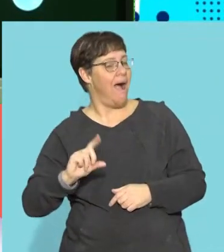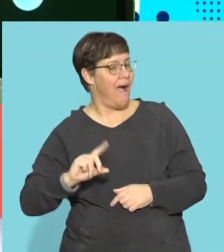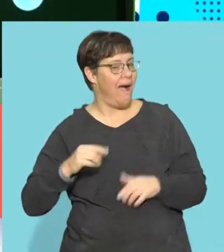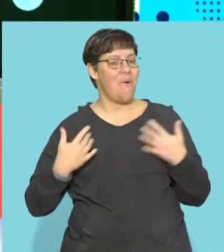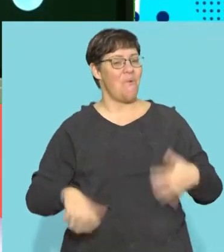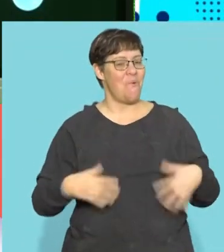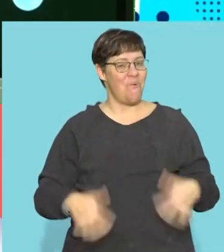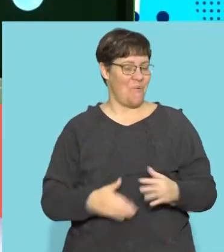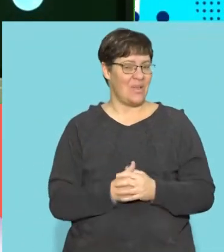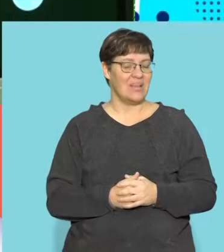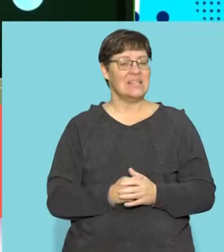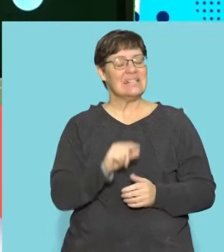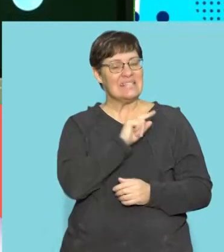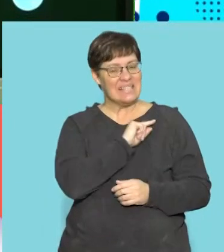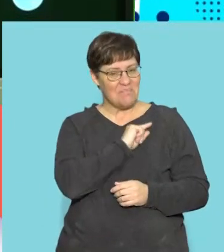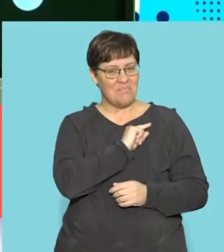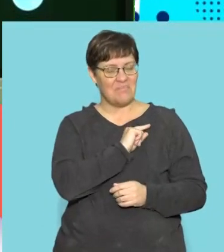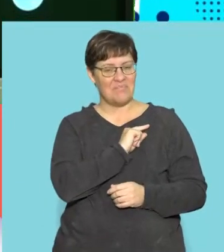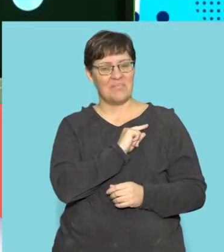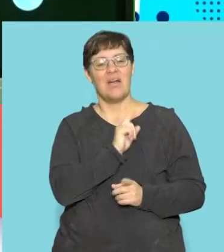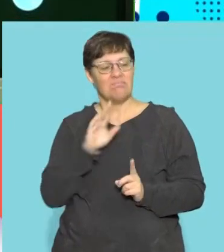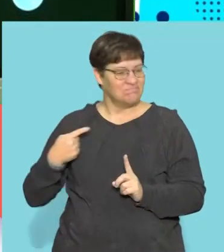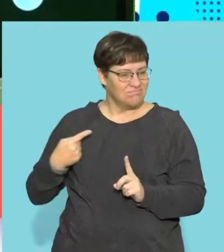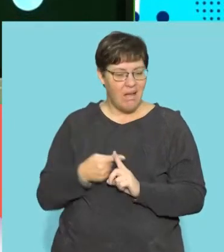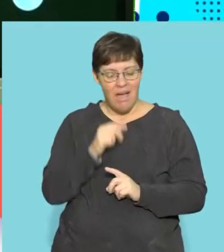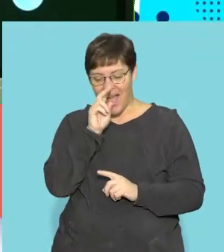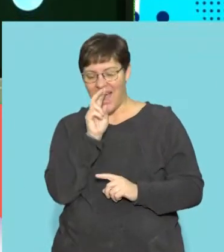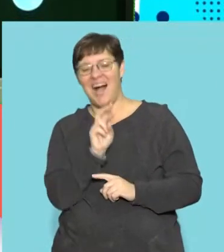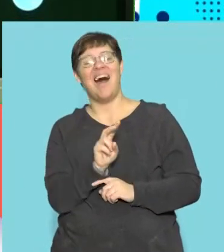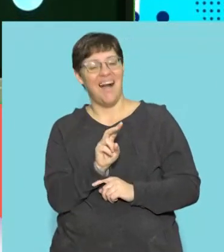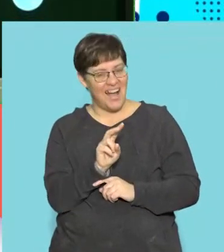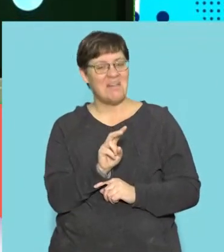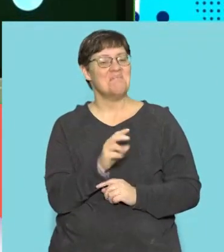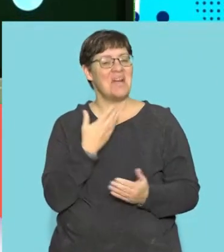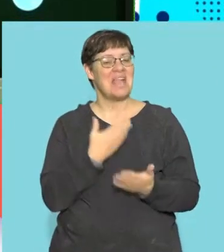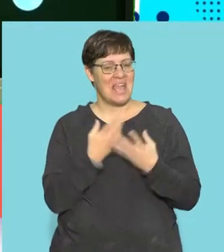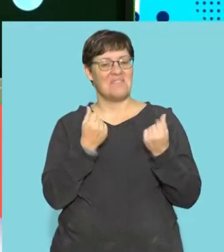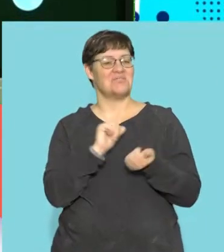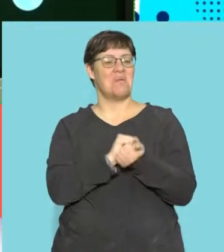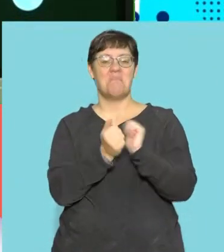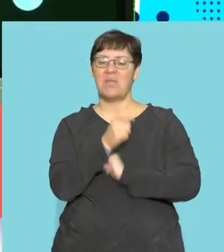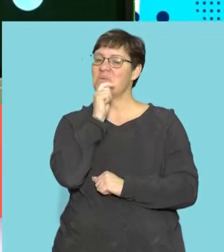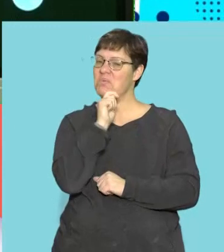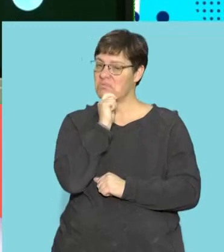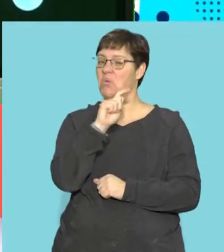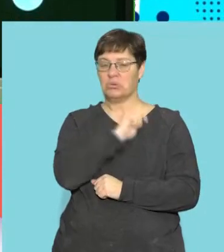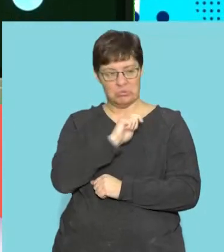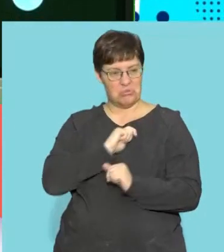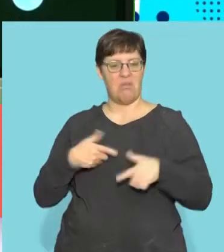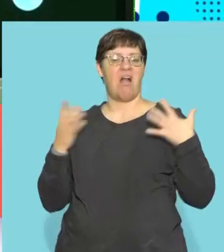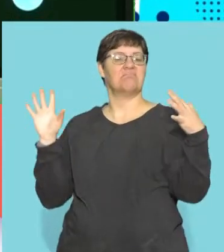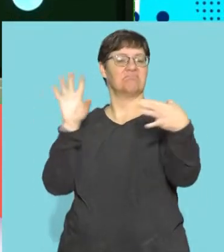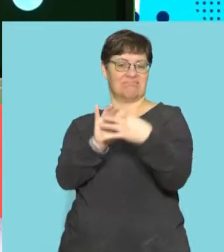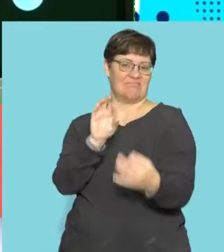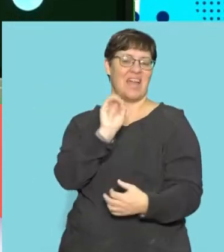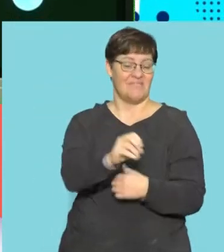enlightened, as well as you have been able to see how to use this financial maths of ours